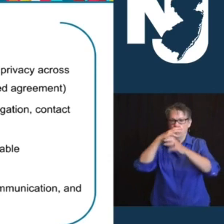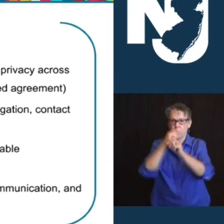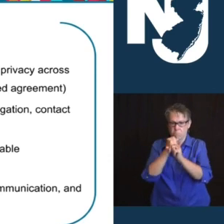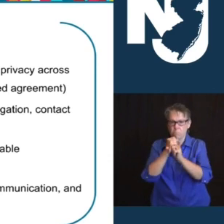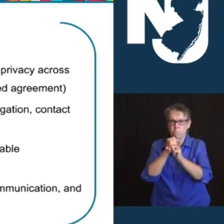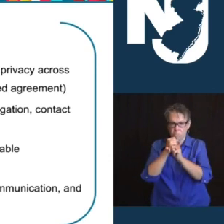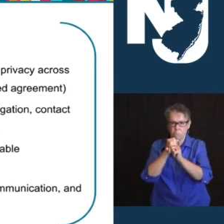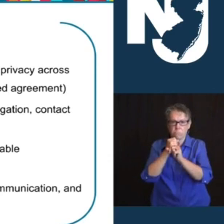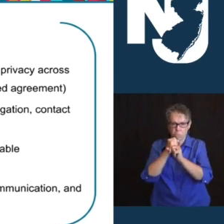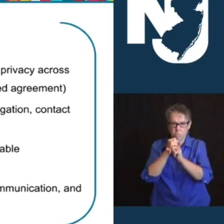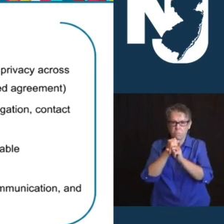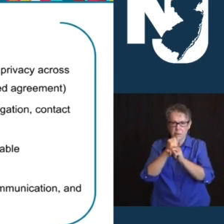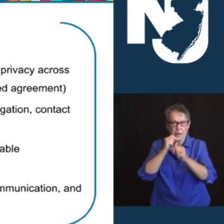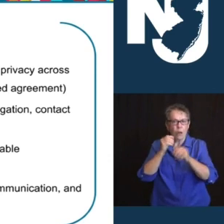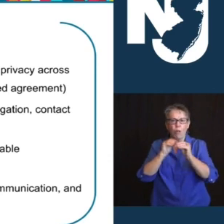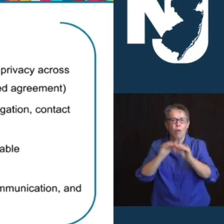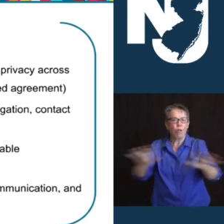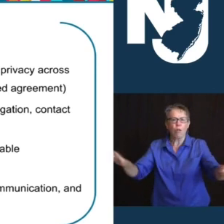terminology,